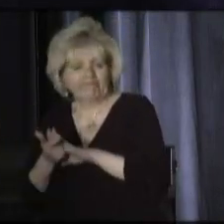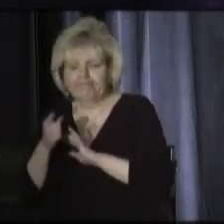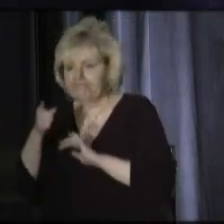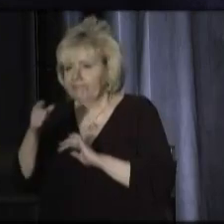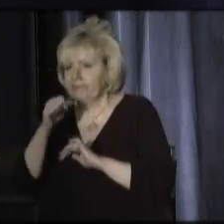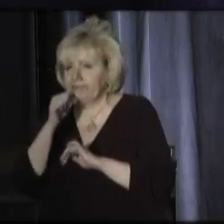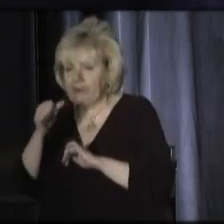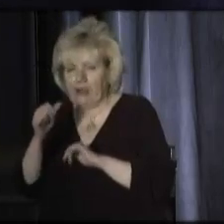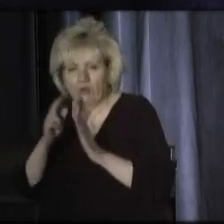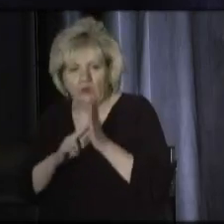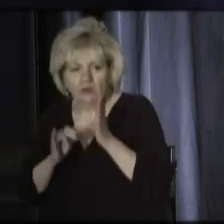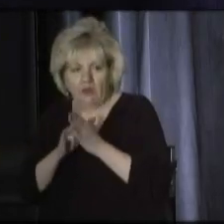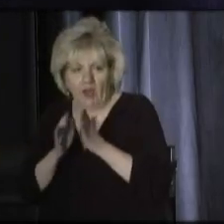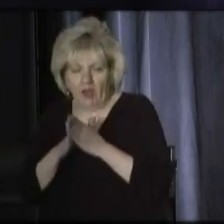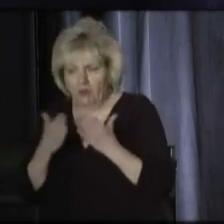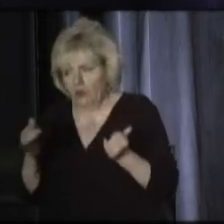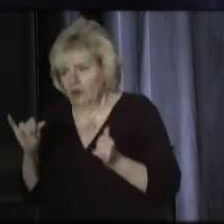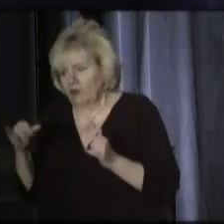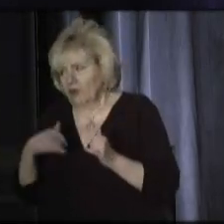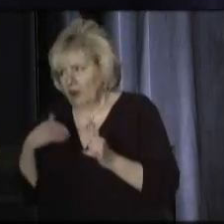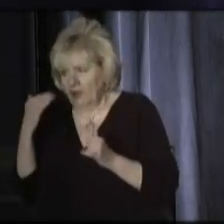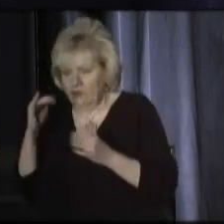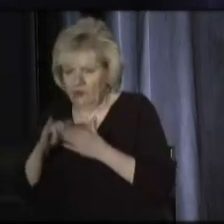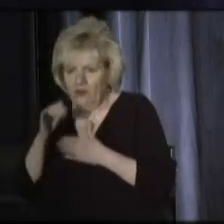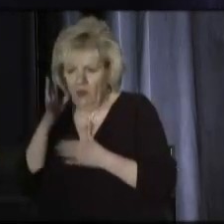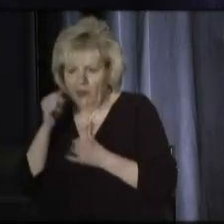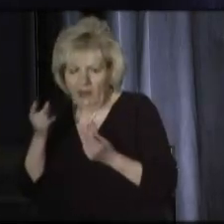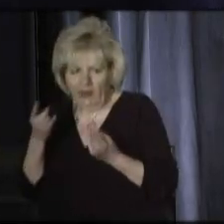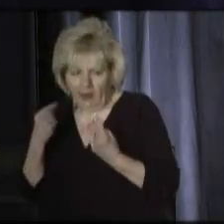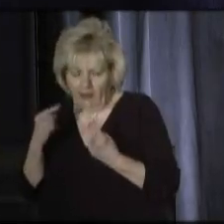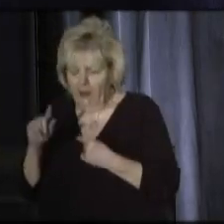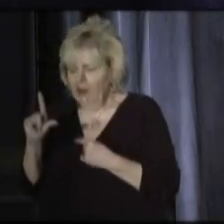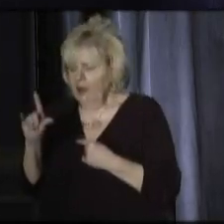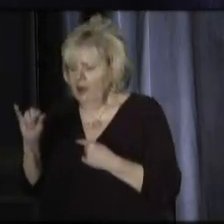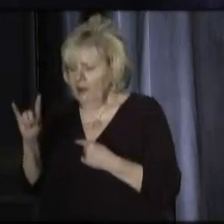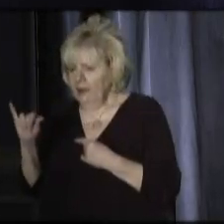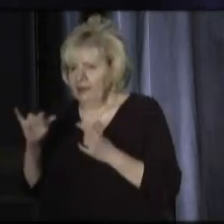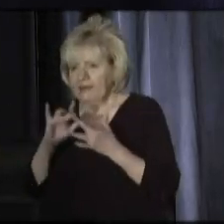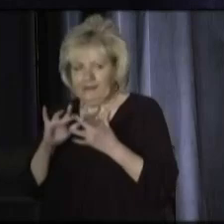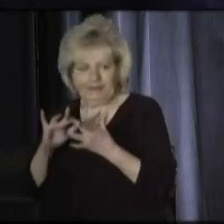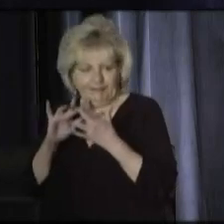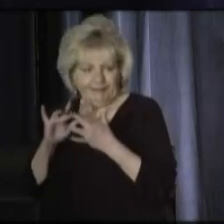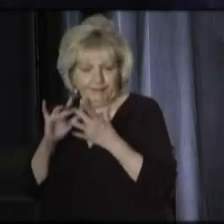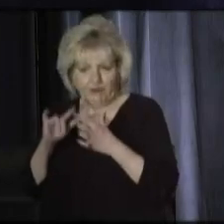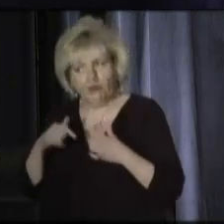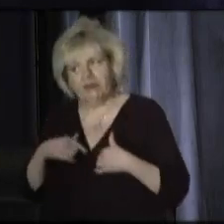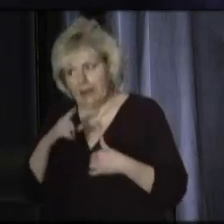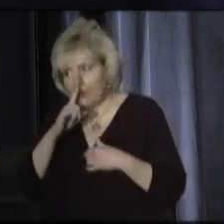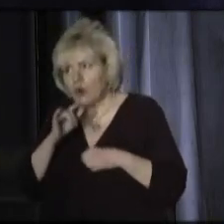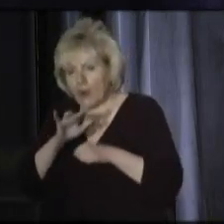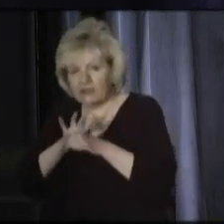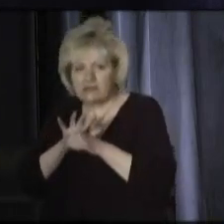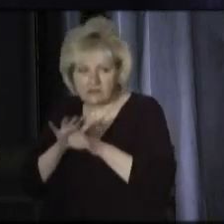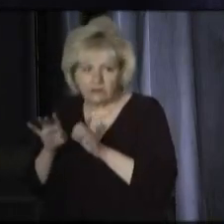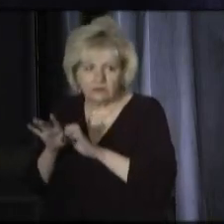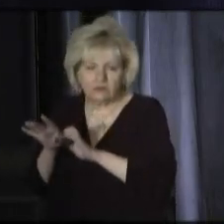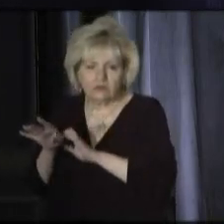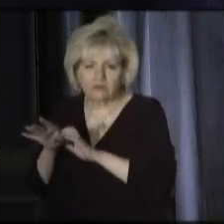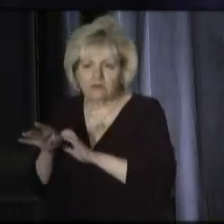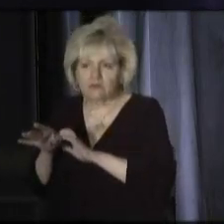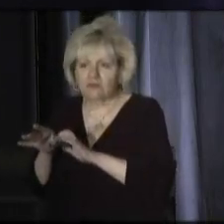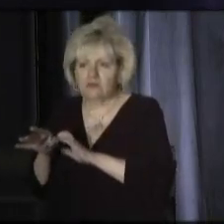big enough to bear babies. I thought that my mother's story was a lie, that there was no such thing as finding a free peach that